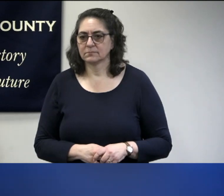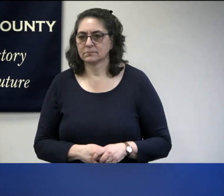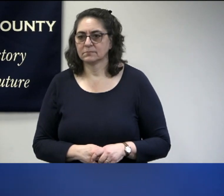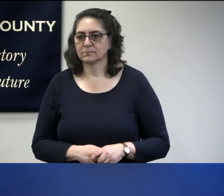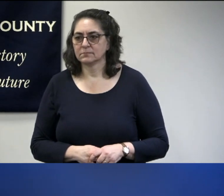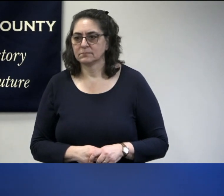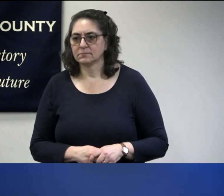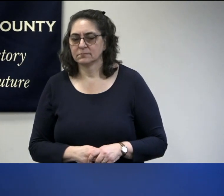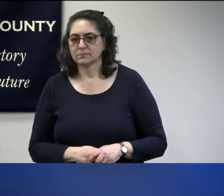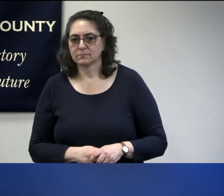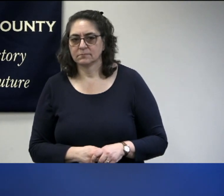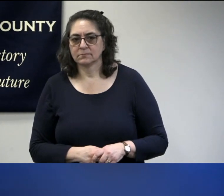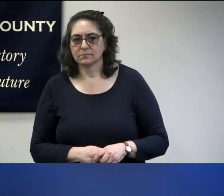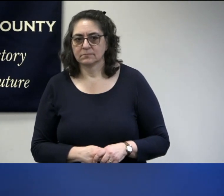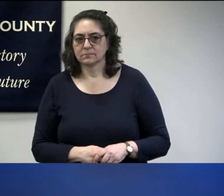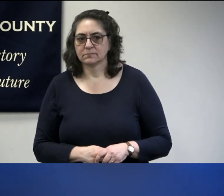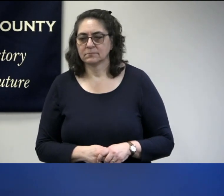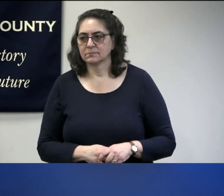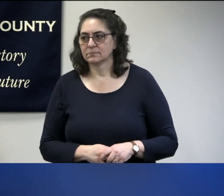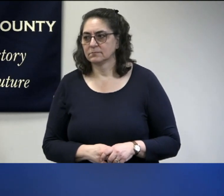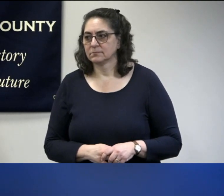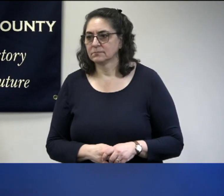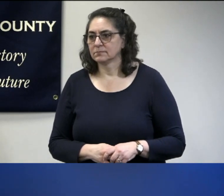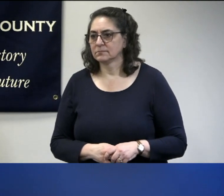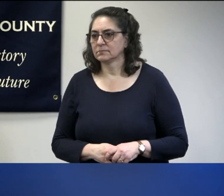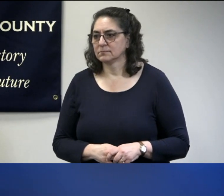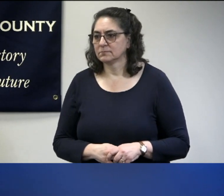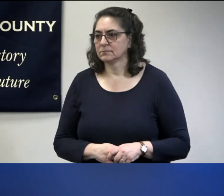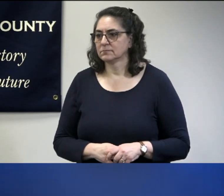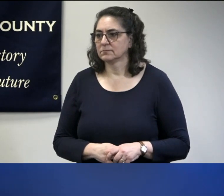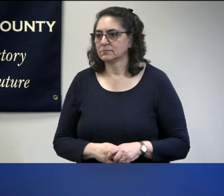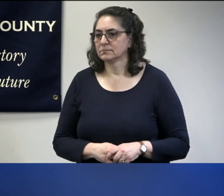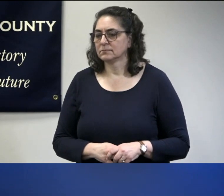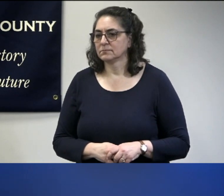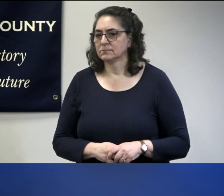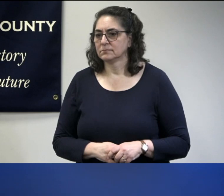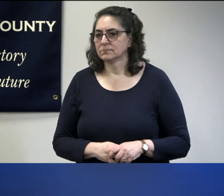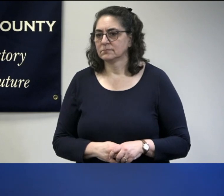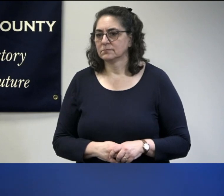twice. Yeah, I noted it.